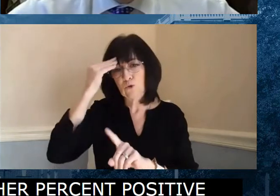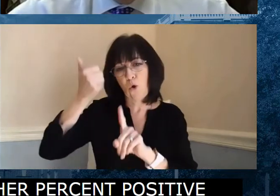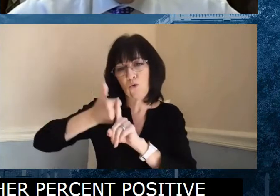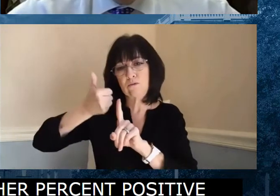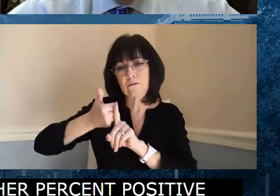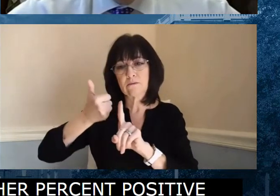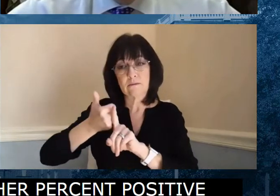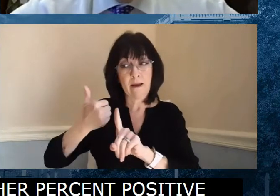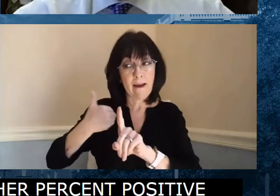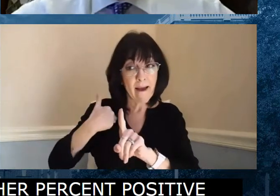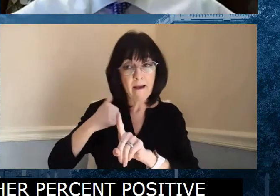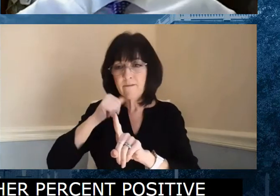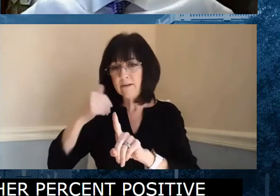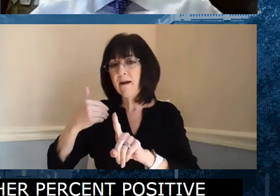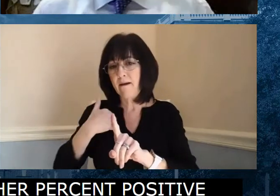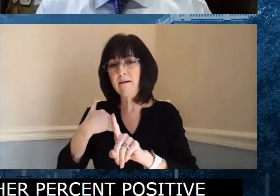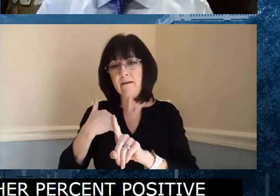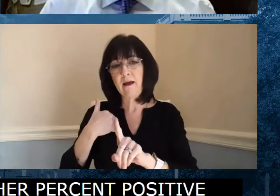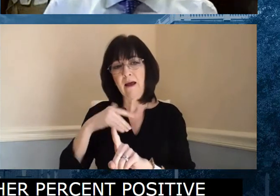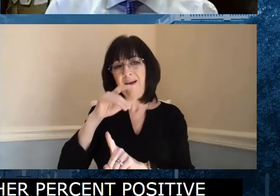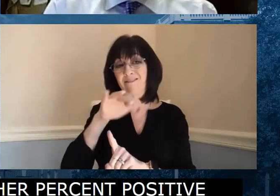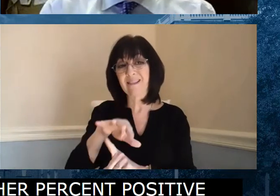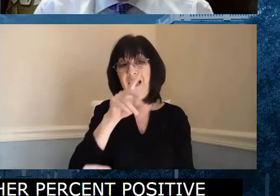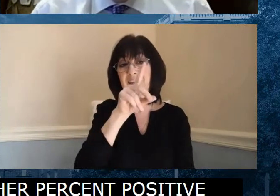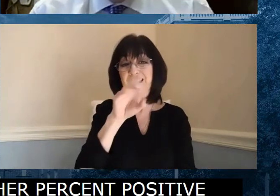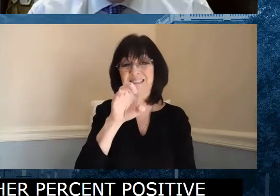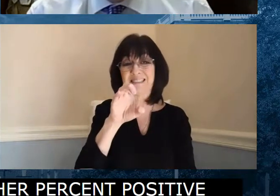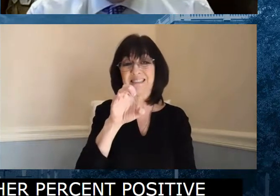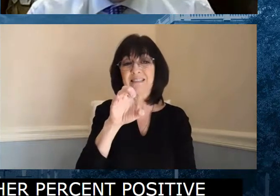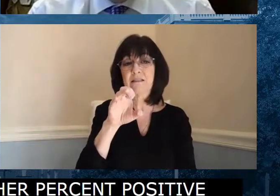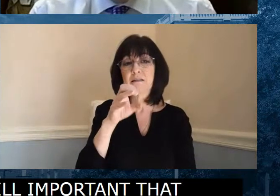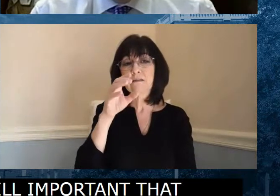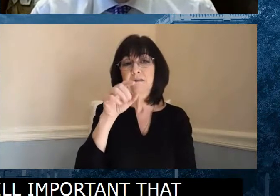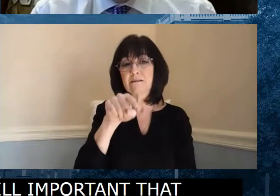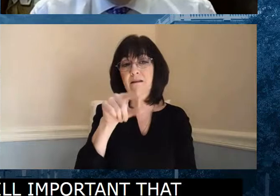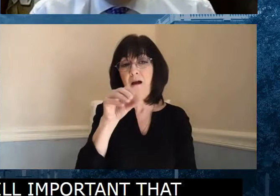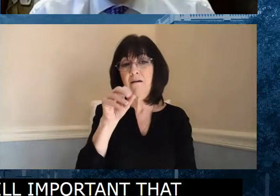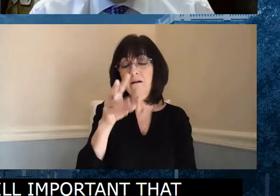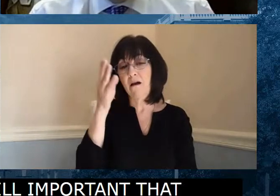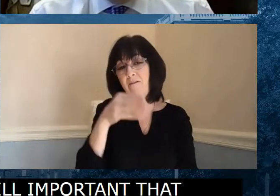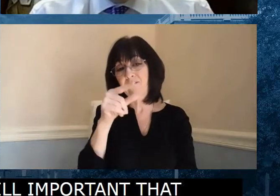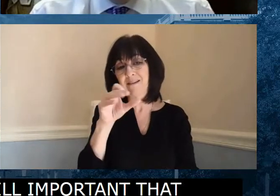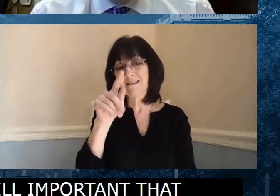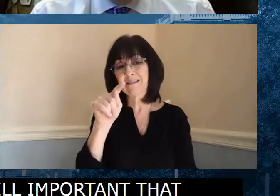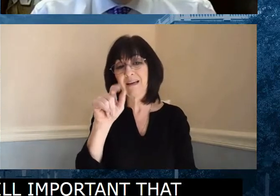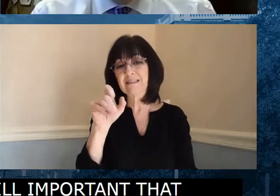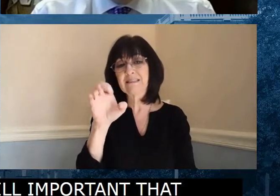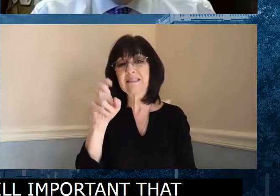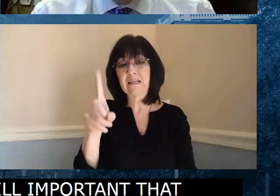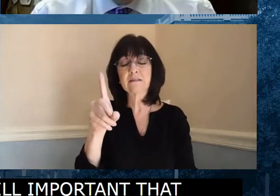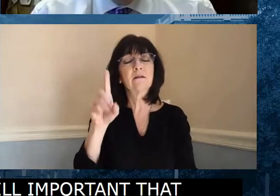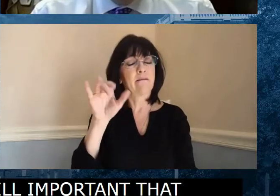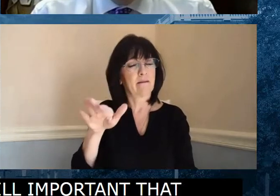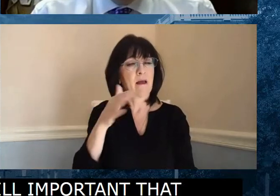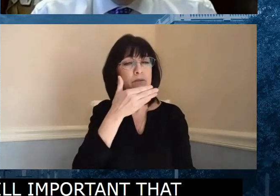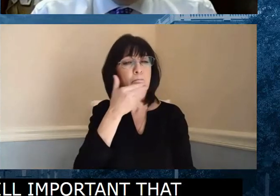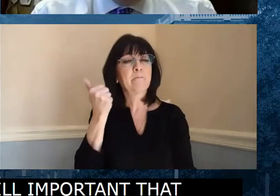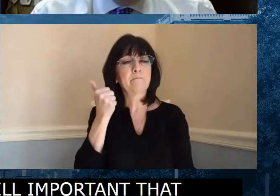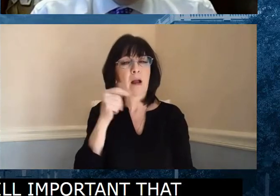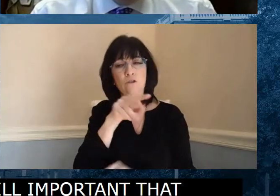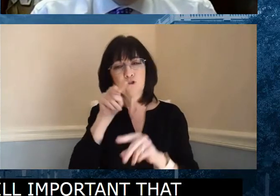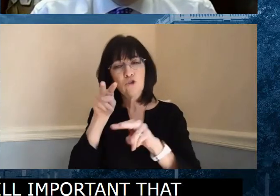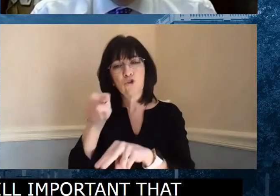So de.gov/get-tested has the most up-to-date information for those testing locations. Just a side note on that,